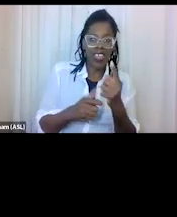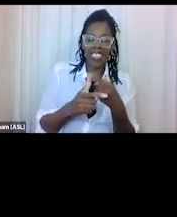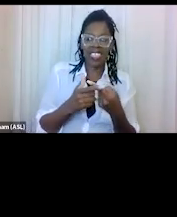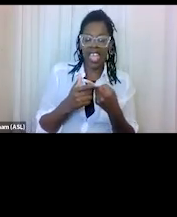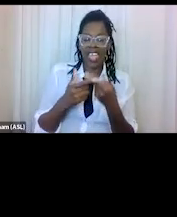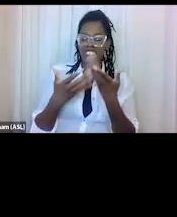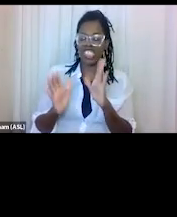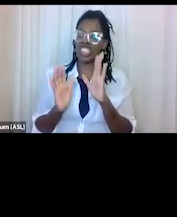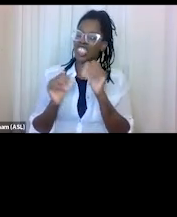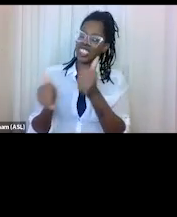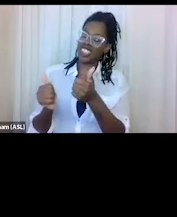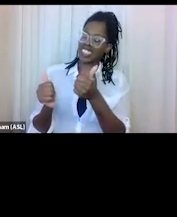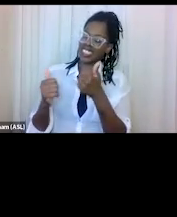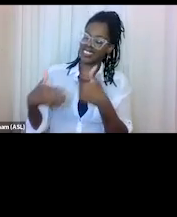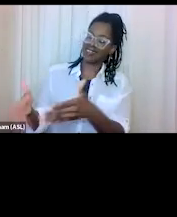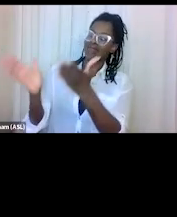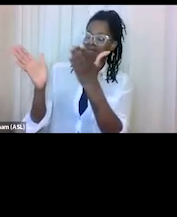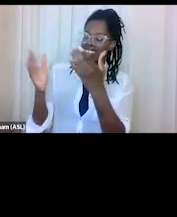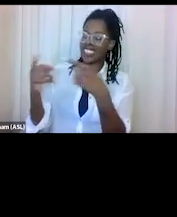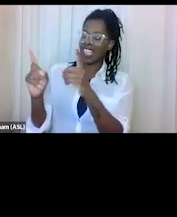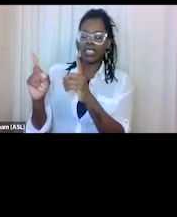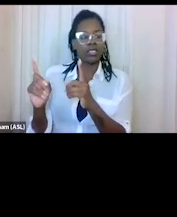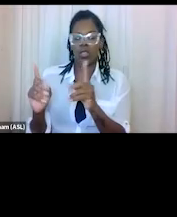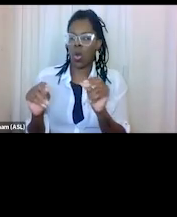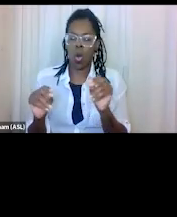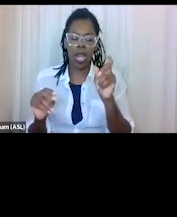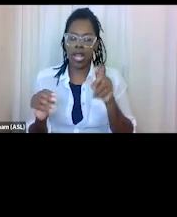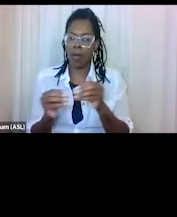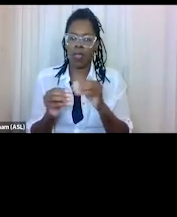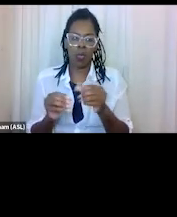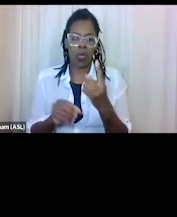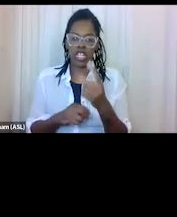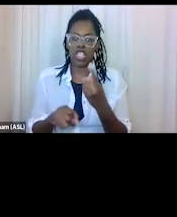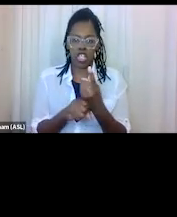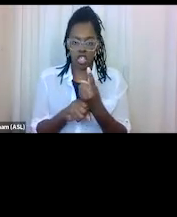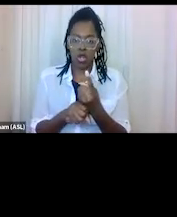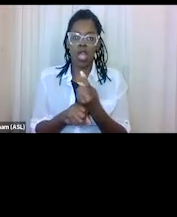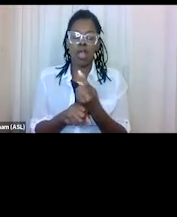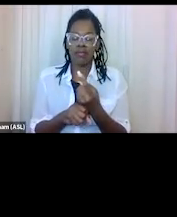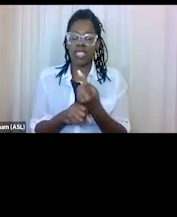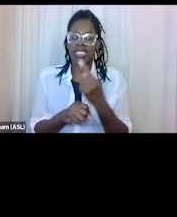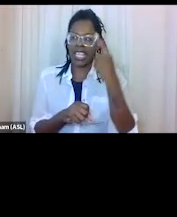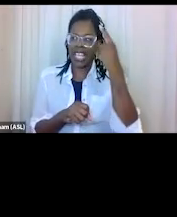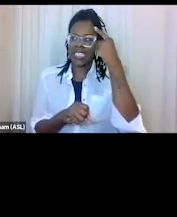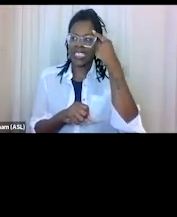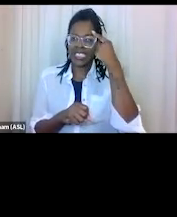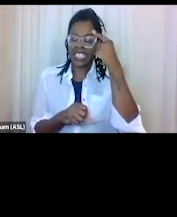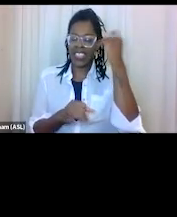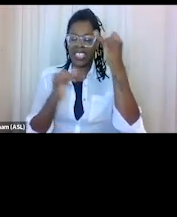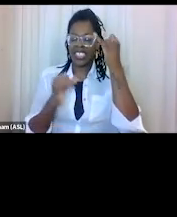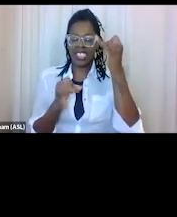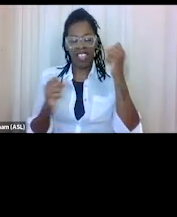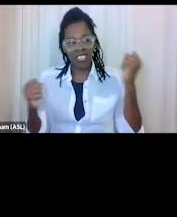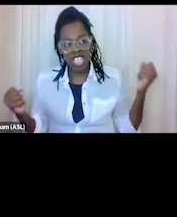the case, right? It's going to take longer than a year to just get out of the mindset of fear and trauma. I